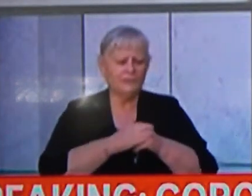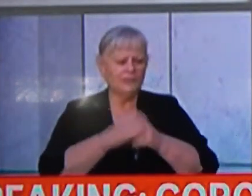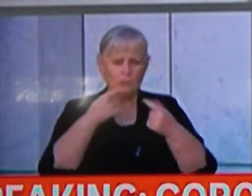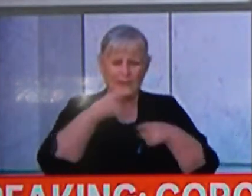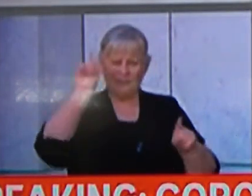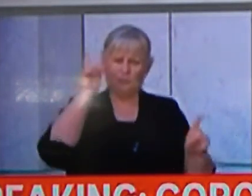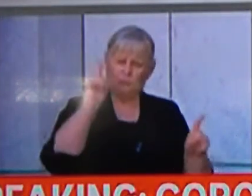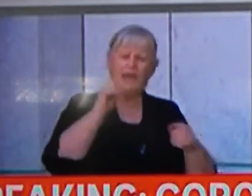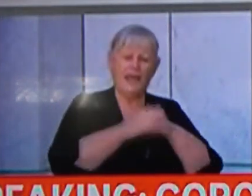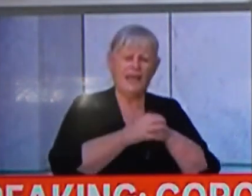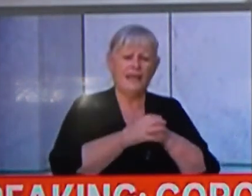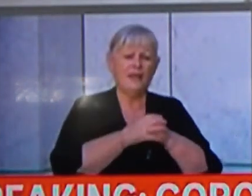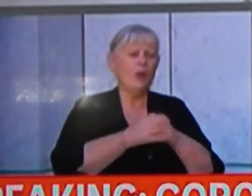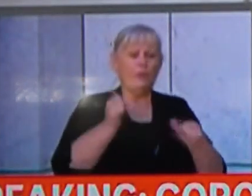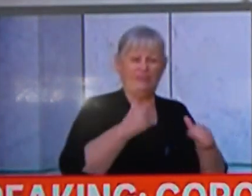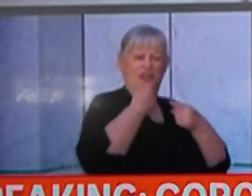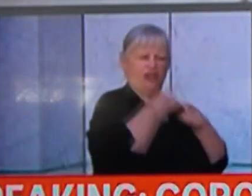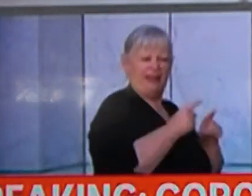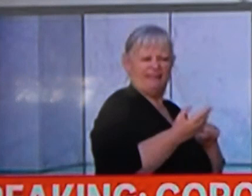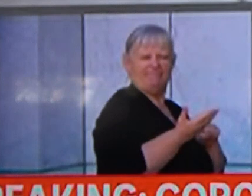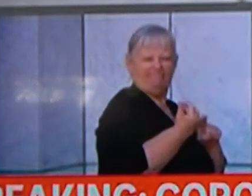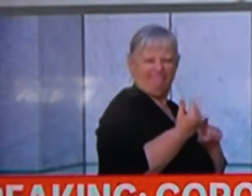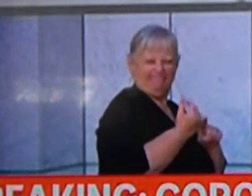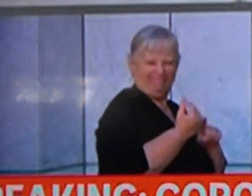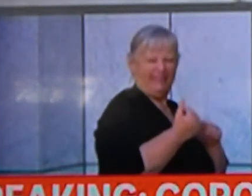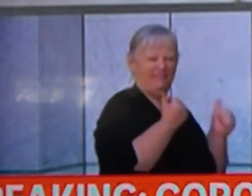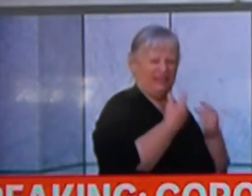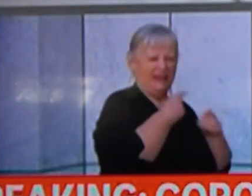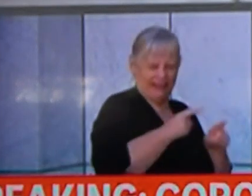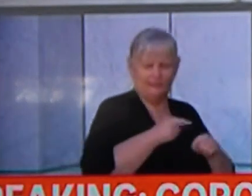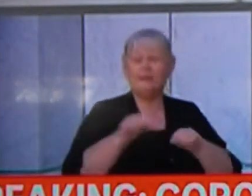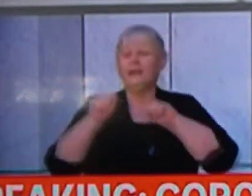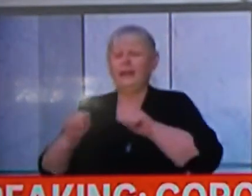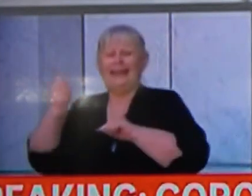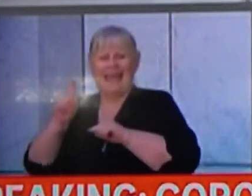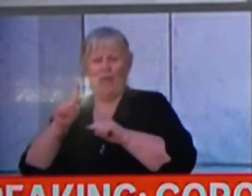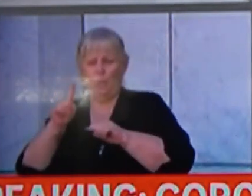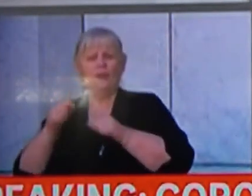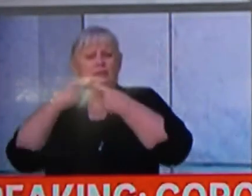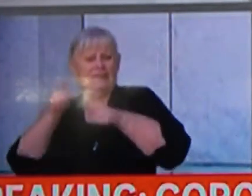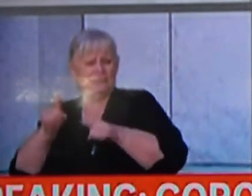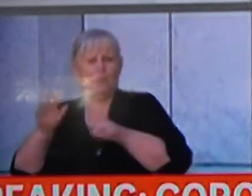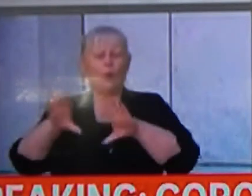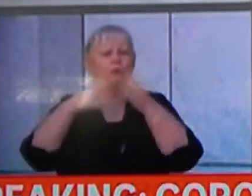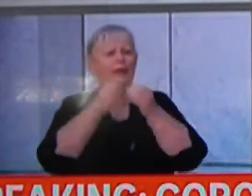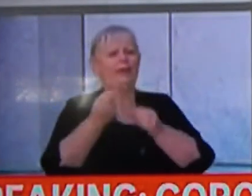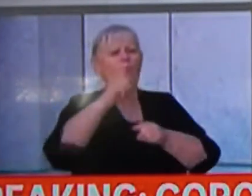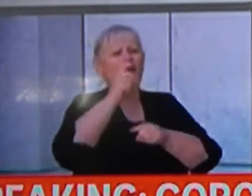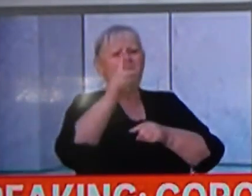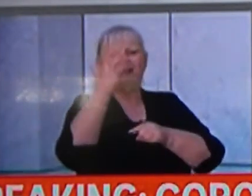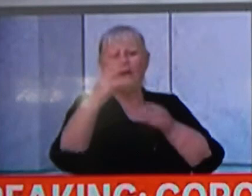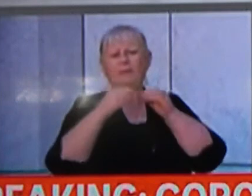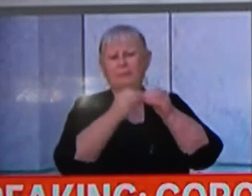measures, combined with those we've already announced, sums to some $189 billion, or